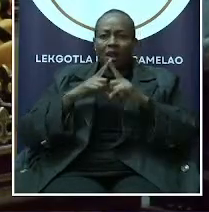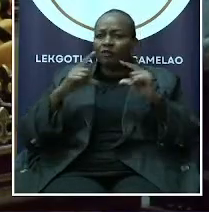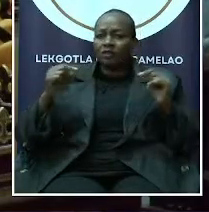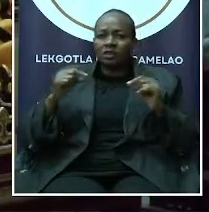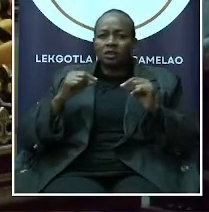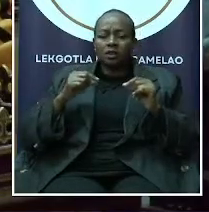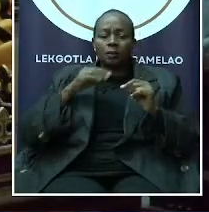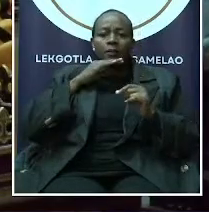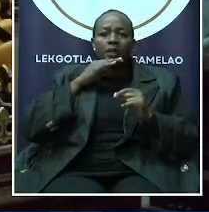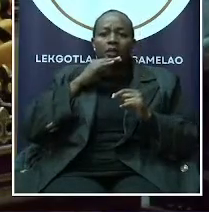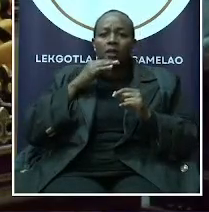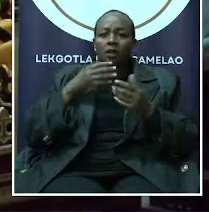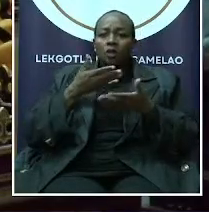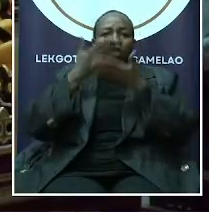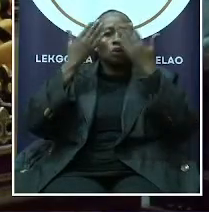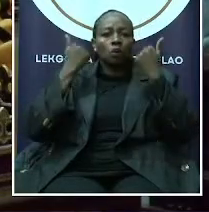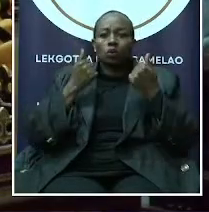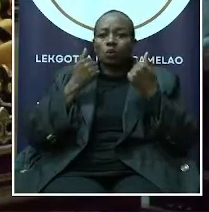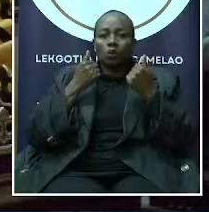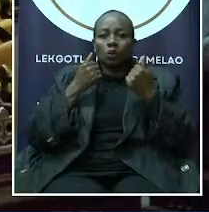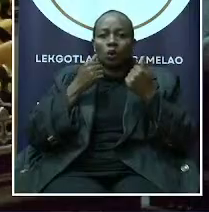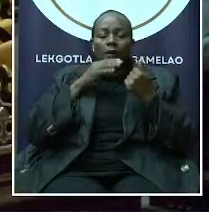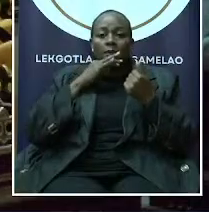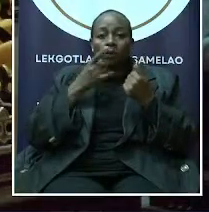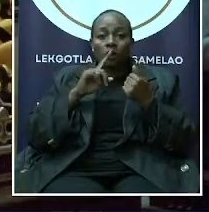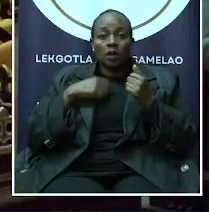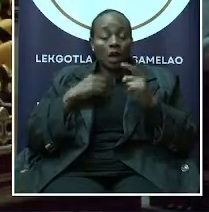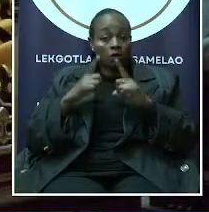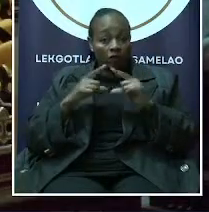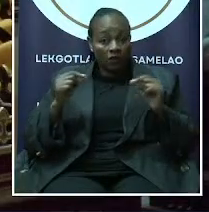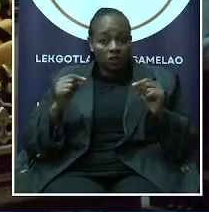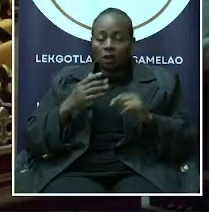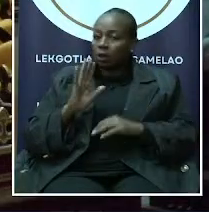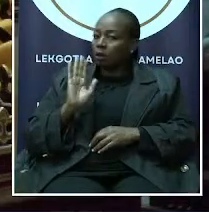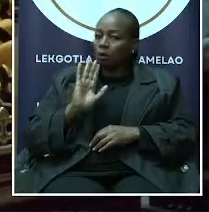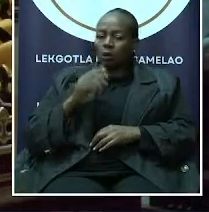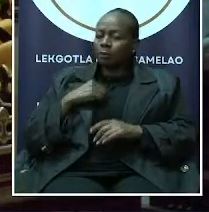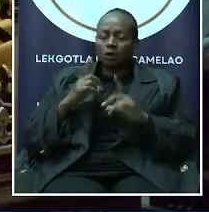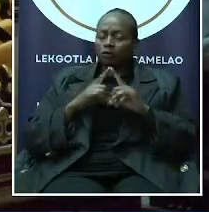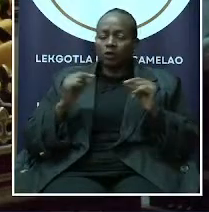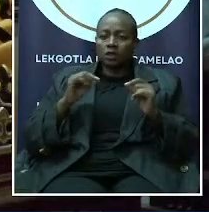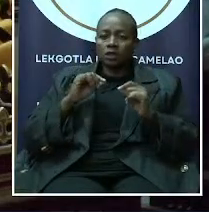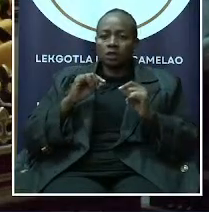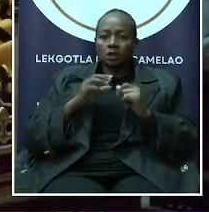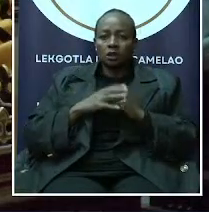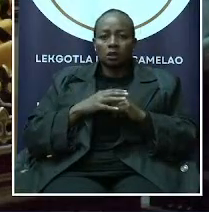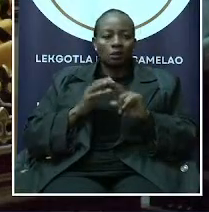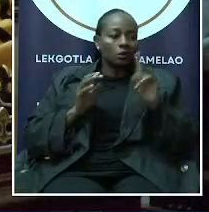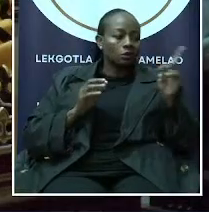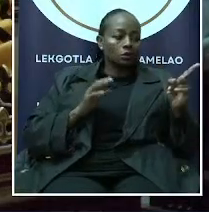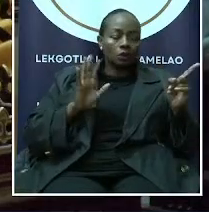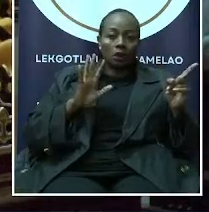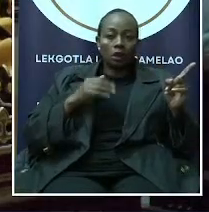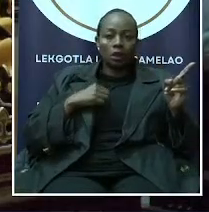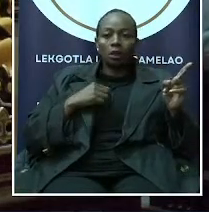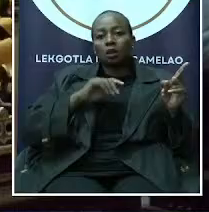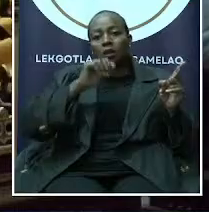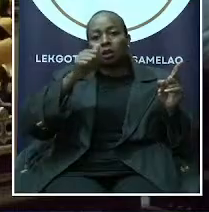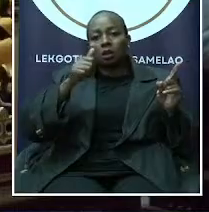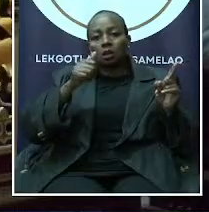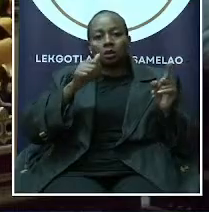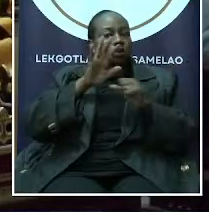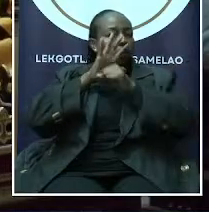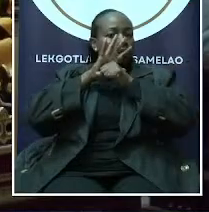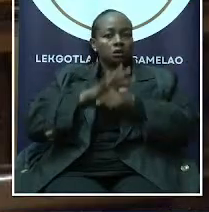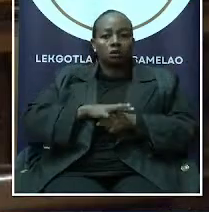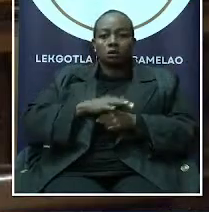suppressing Honourable something that you don't members, even know, Deputy Speaker. Are you done speaking? No, I'm not. Not So, you, the Speaker. Deputy on- Speaker, don't